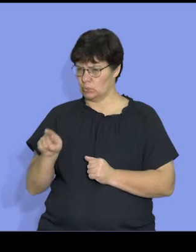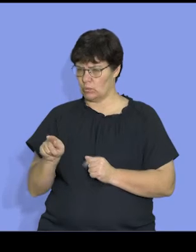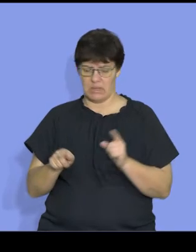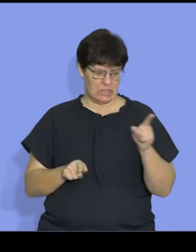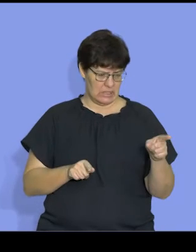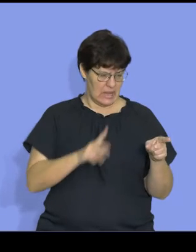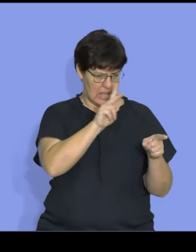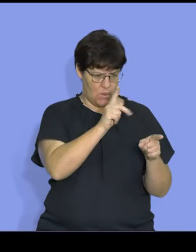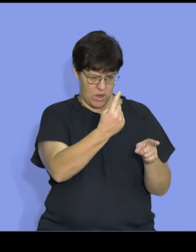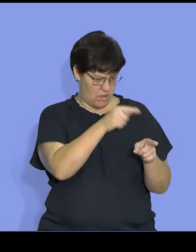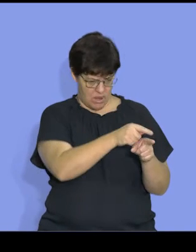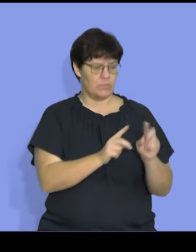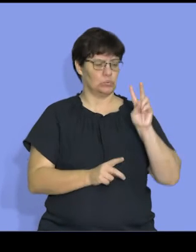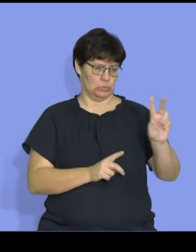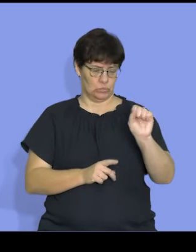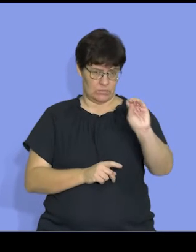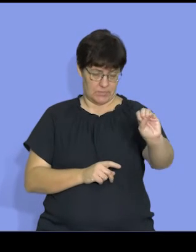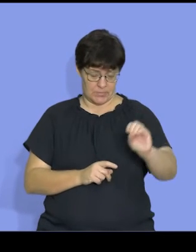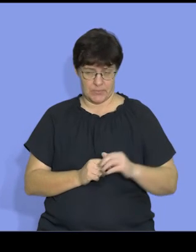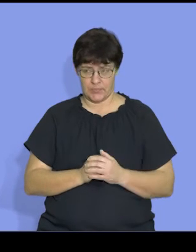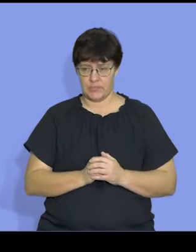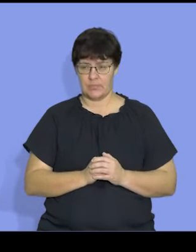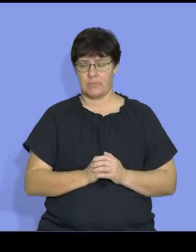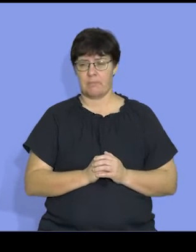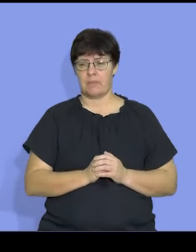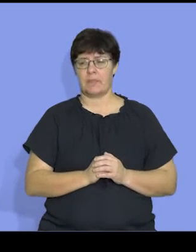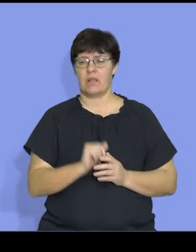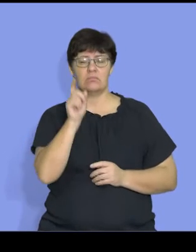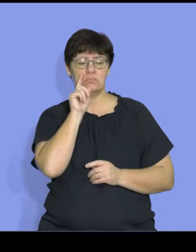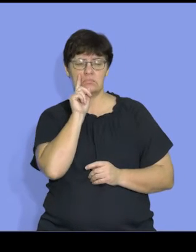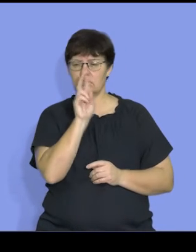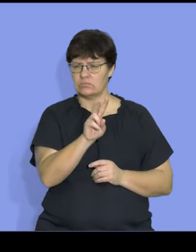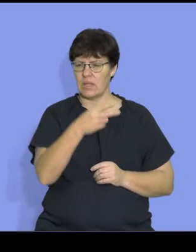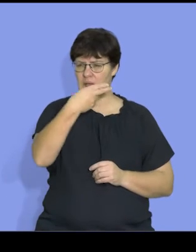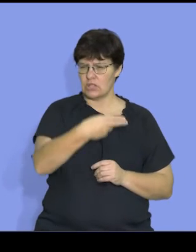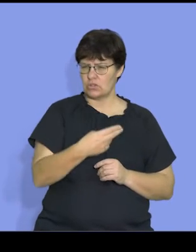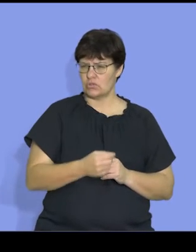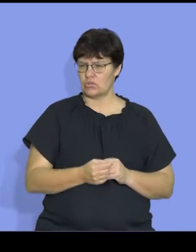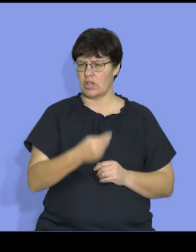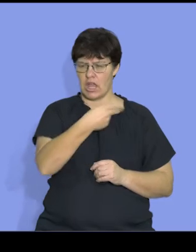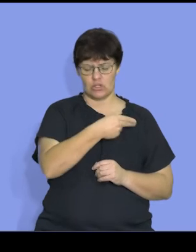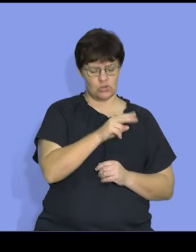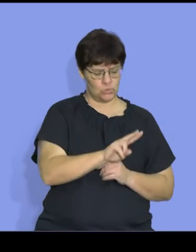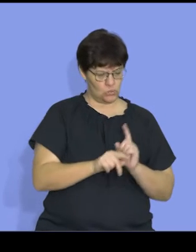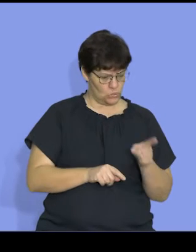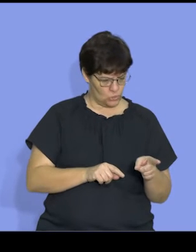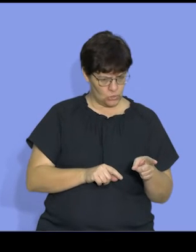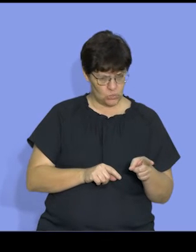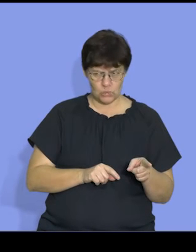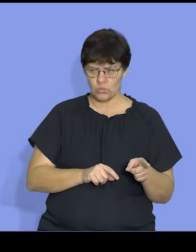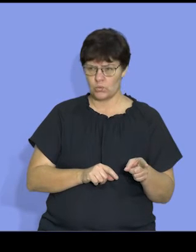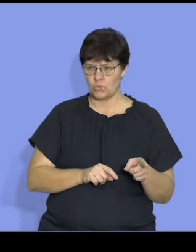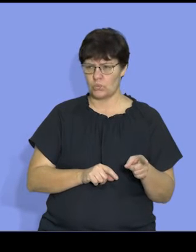2 there, right? And then we check the hydrogen. Hydrogen on the left,